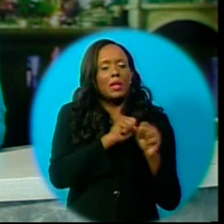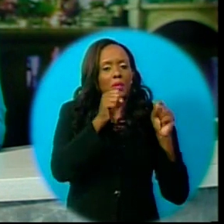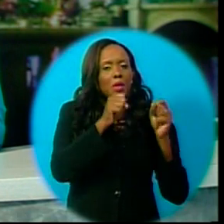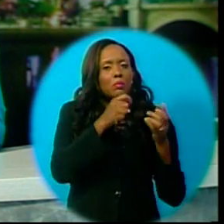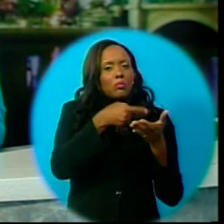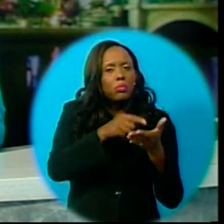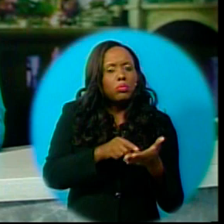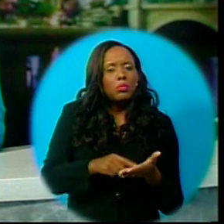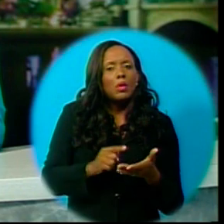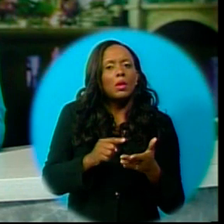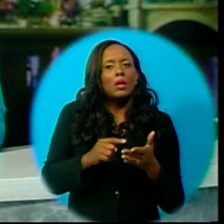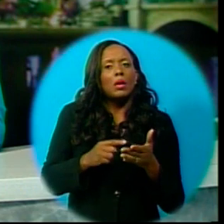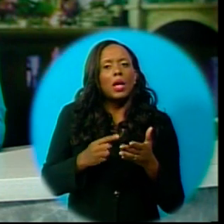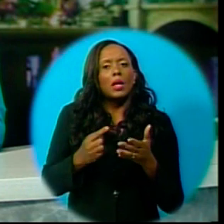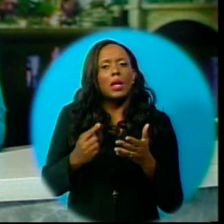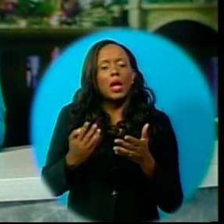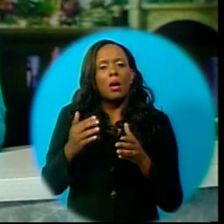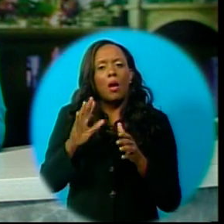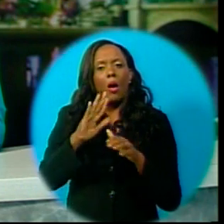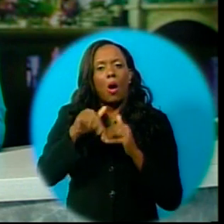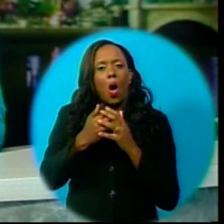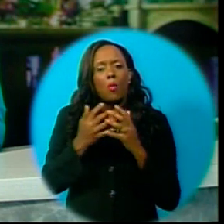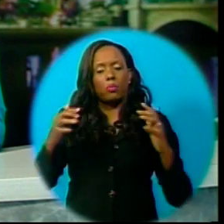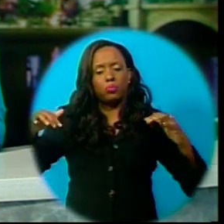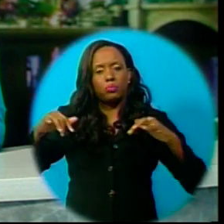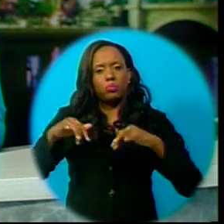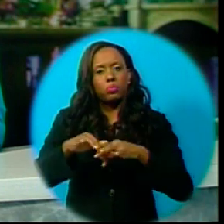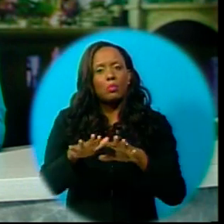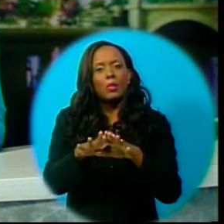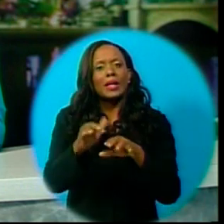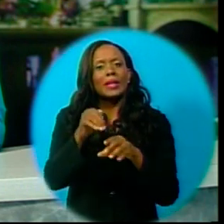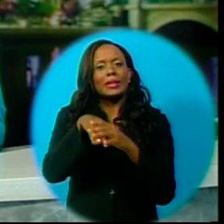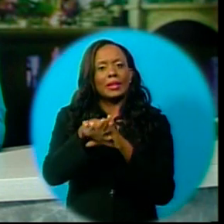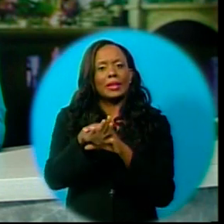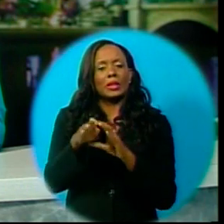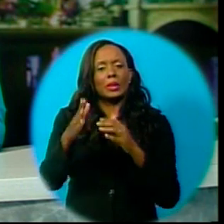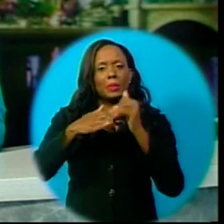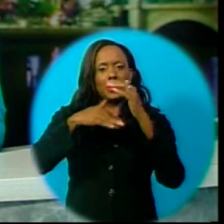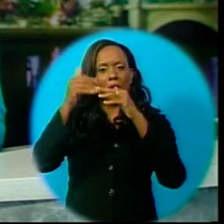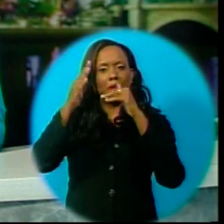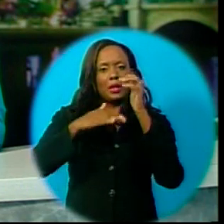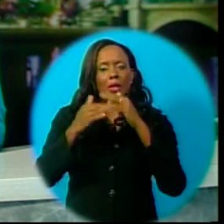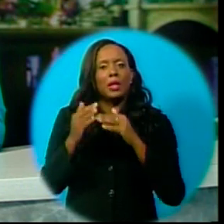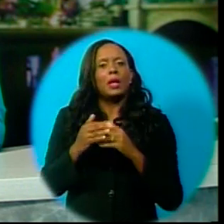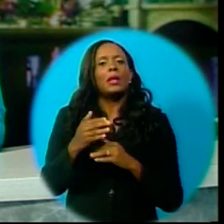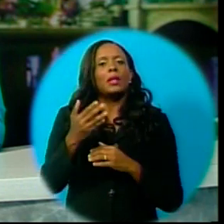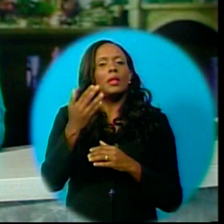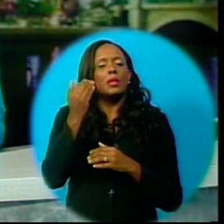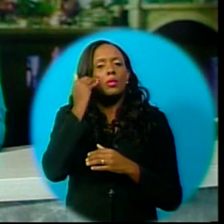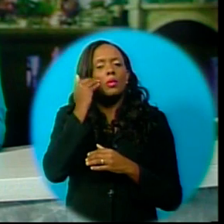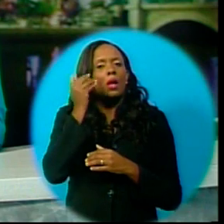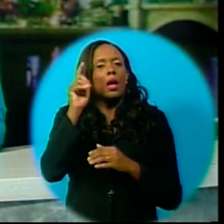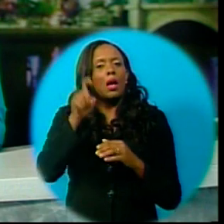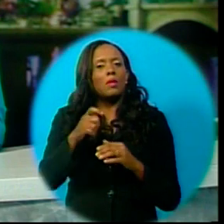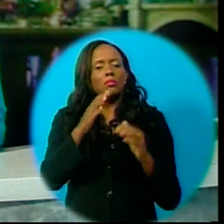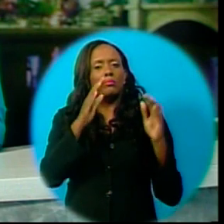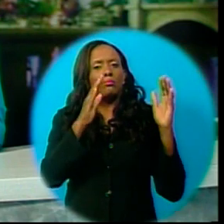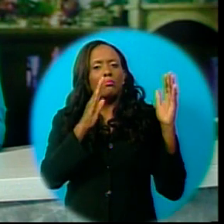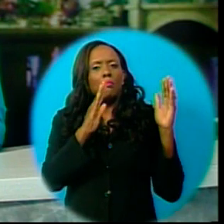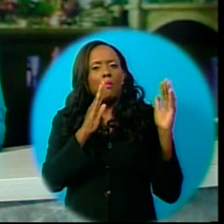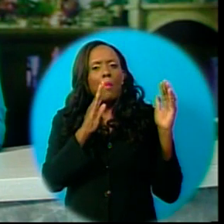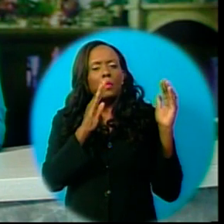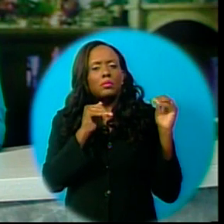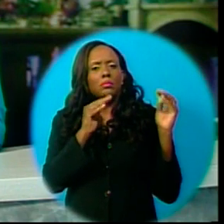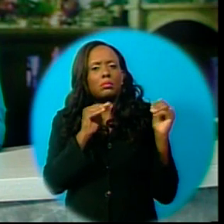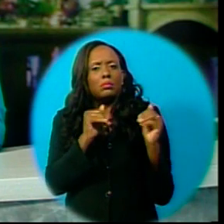to reoccupy the building. The CEO said staff members have been notified to expect aftershocks. He also commended